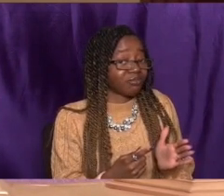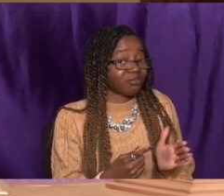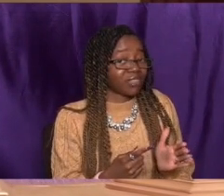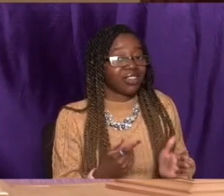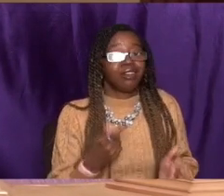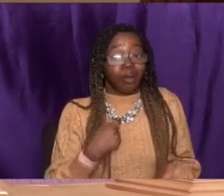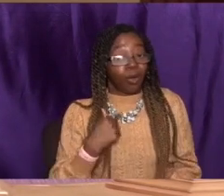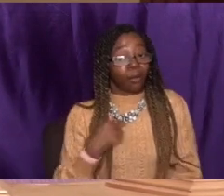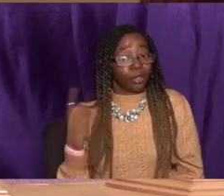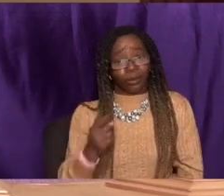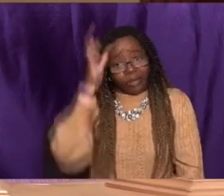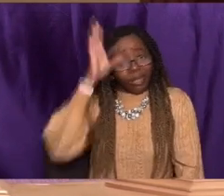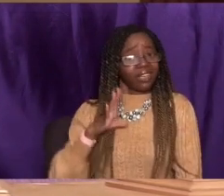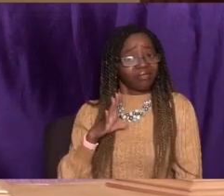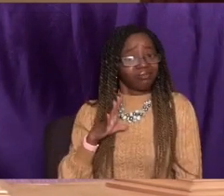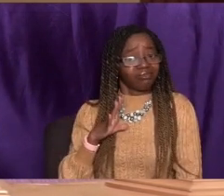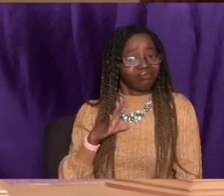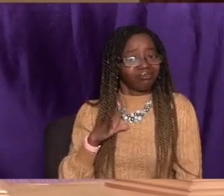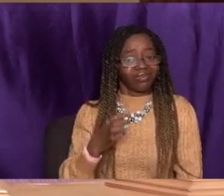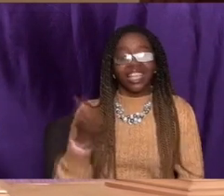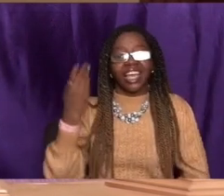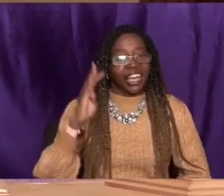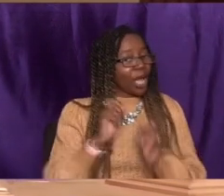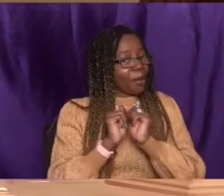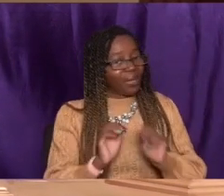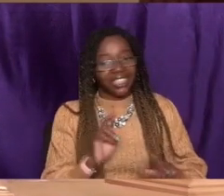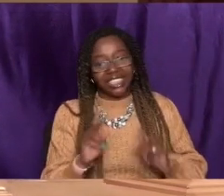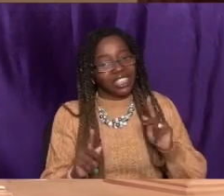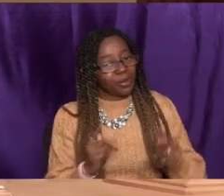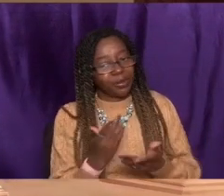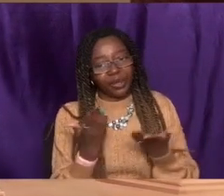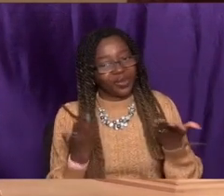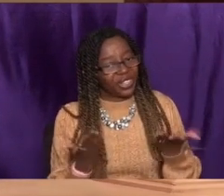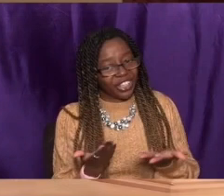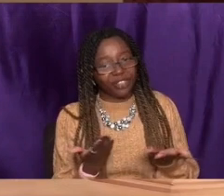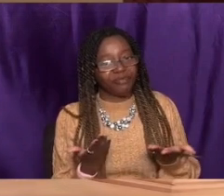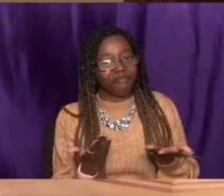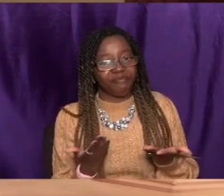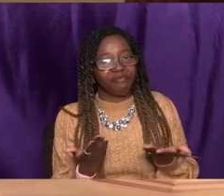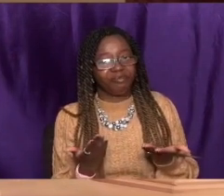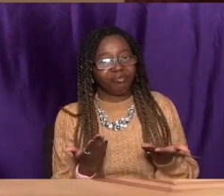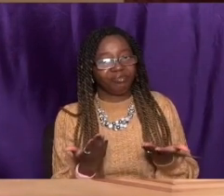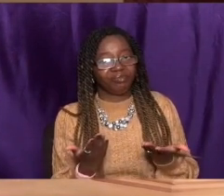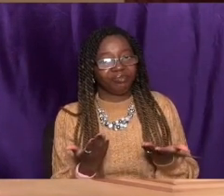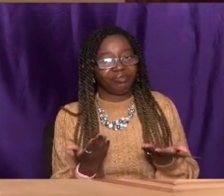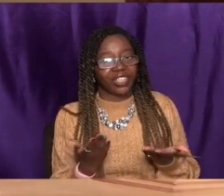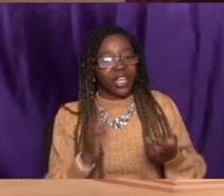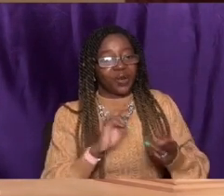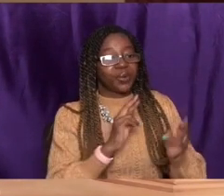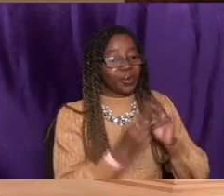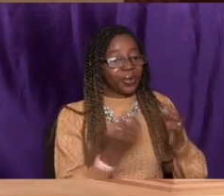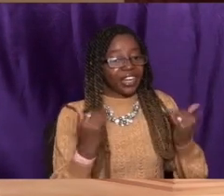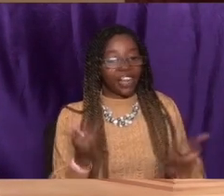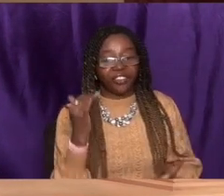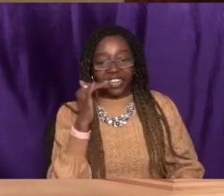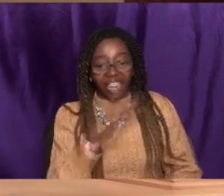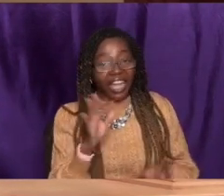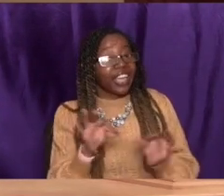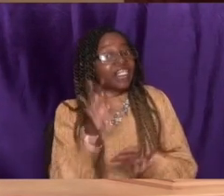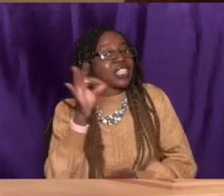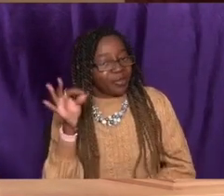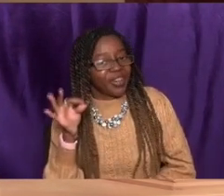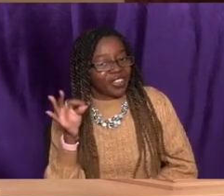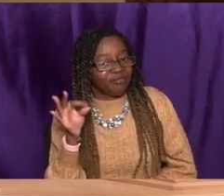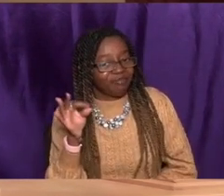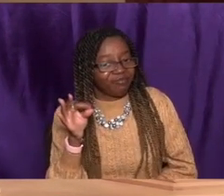I'm the only one? God bless these folks and redeem them, and they repent now for lying in their spirit. They know that they